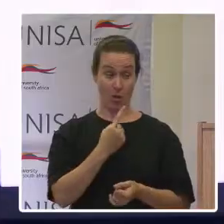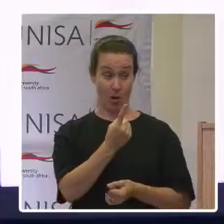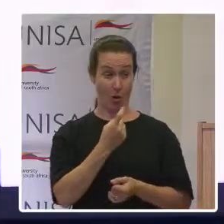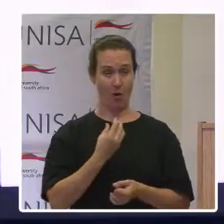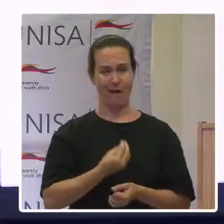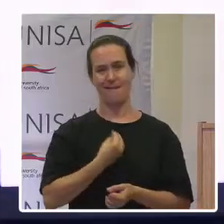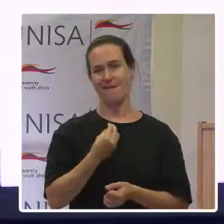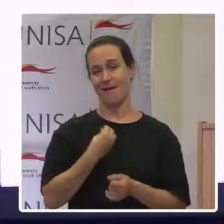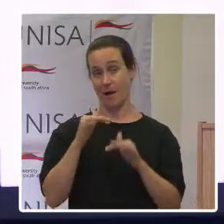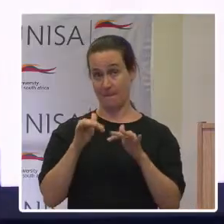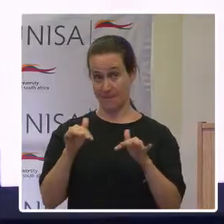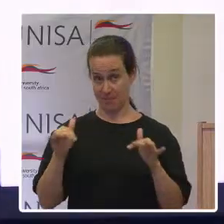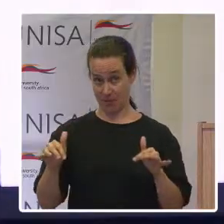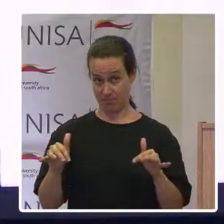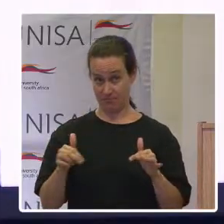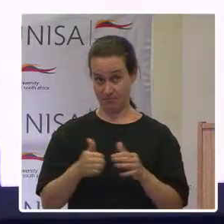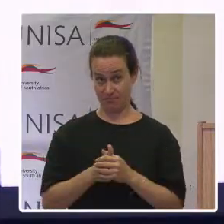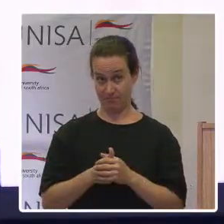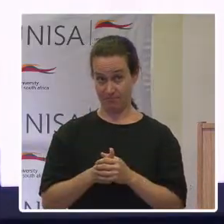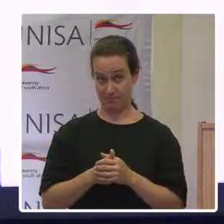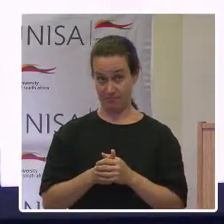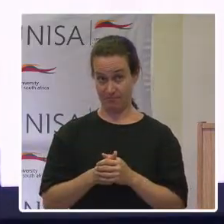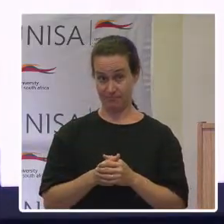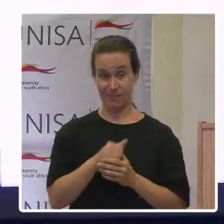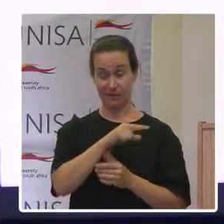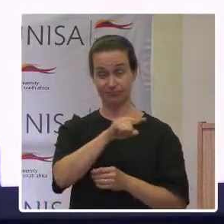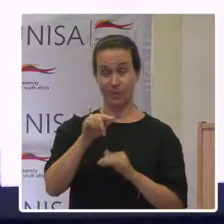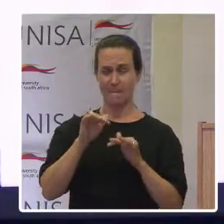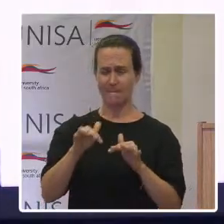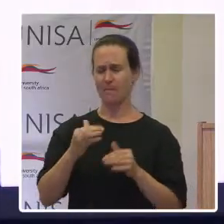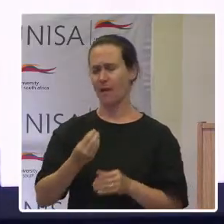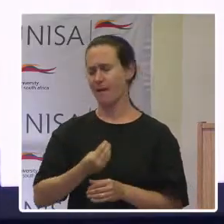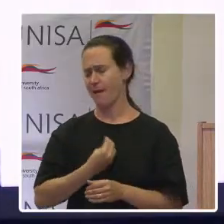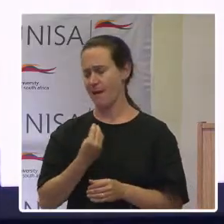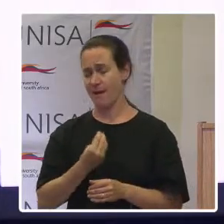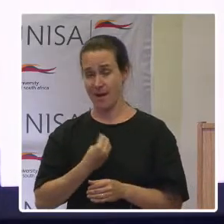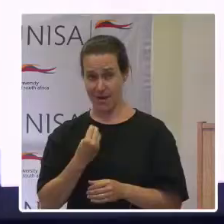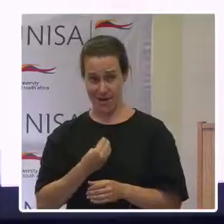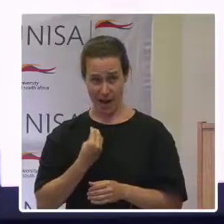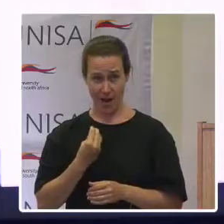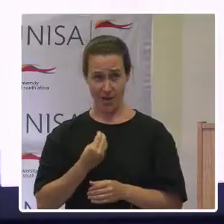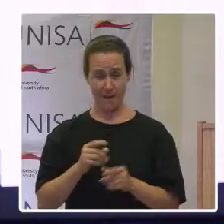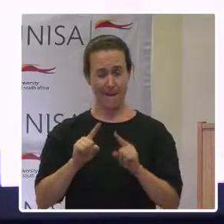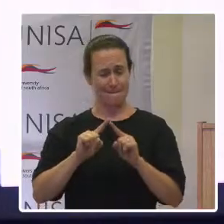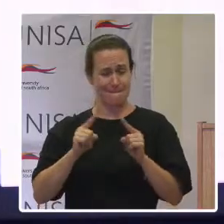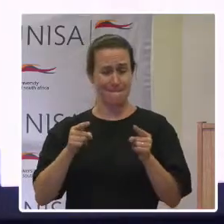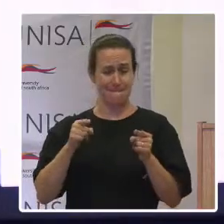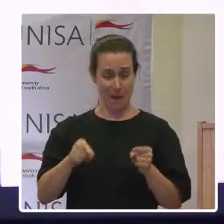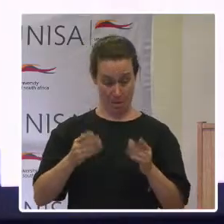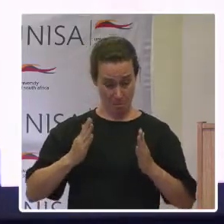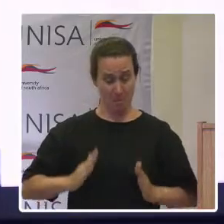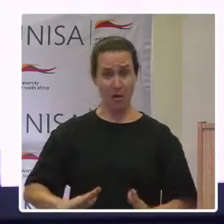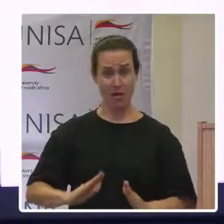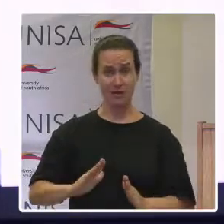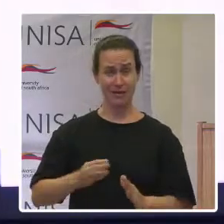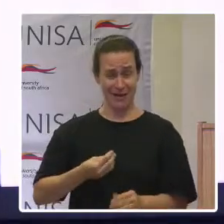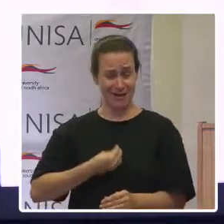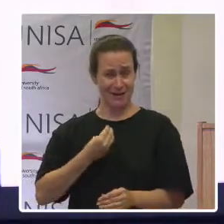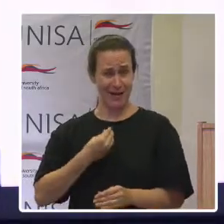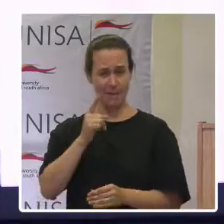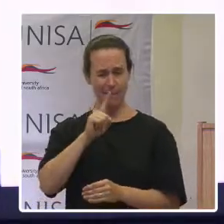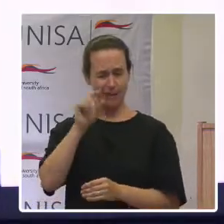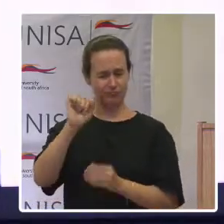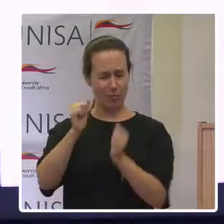young people. They are young in stature, but they are big in